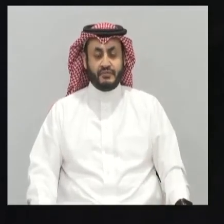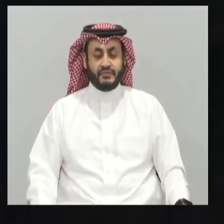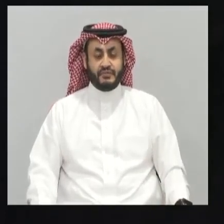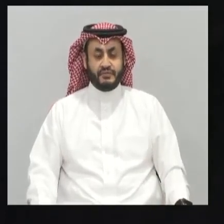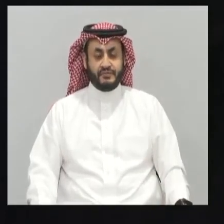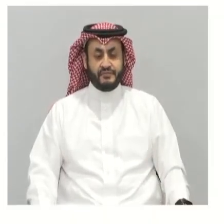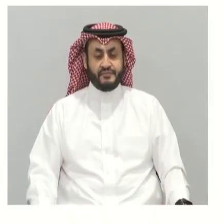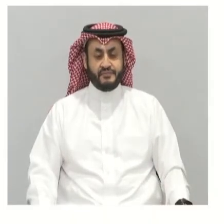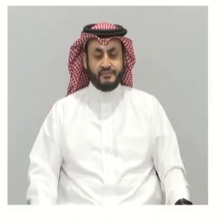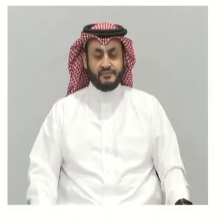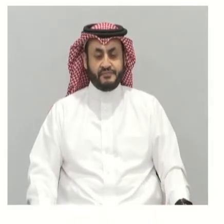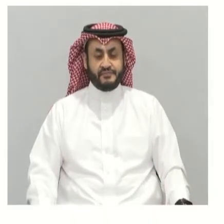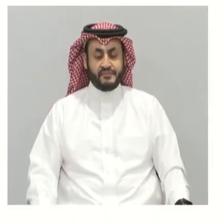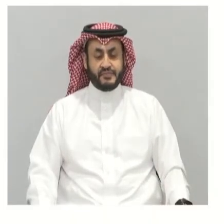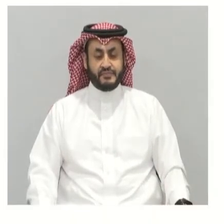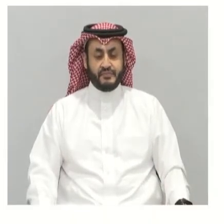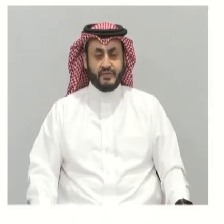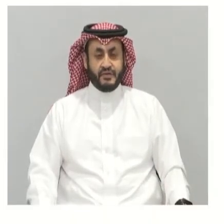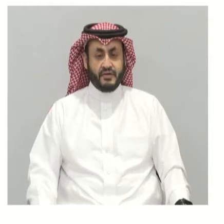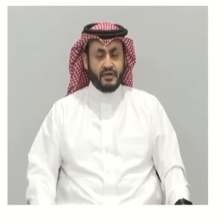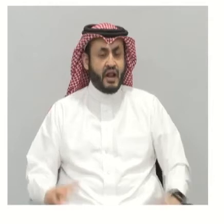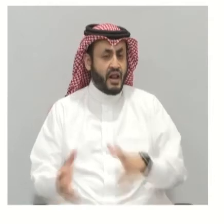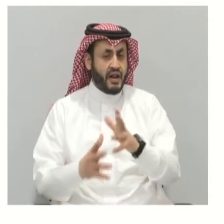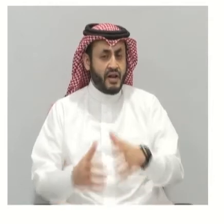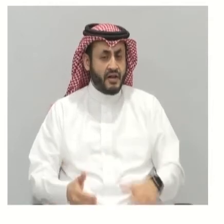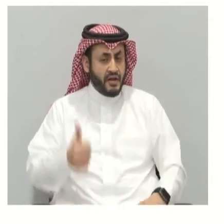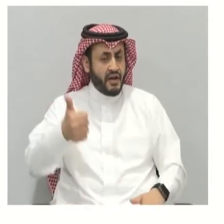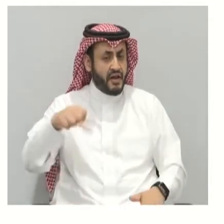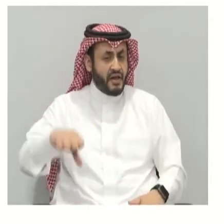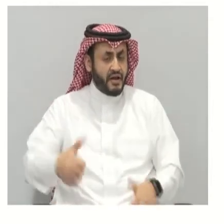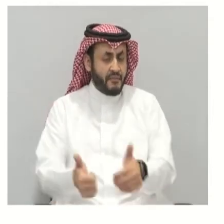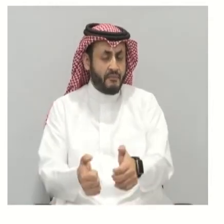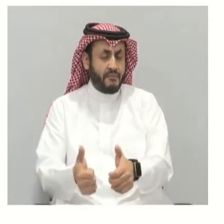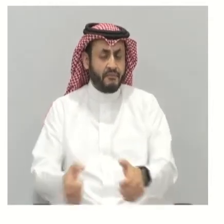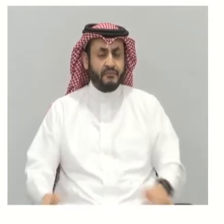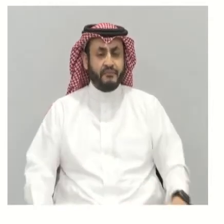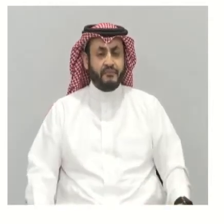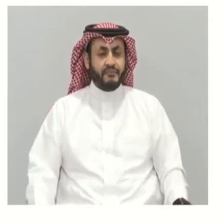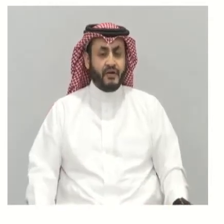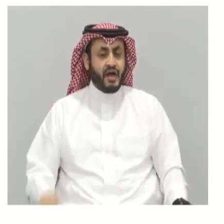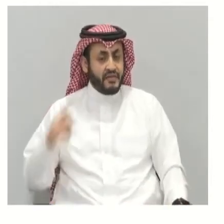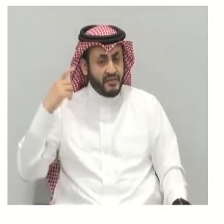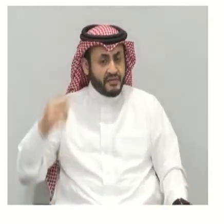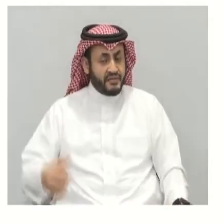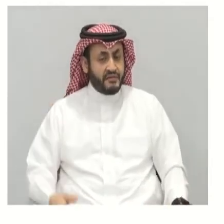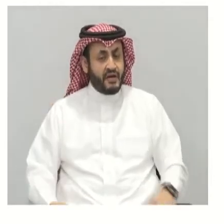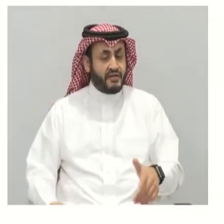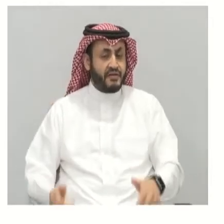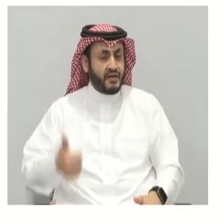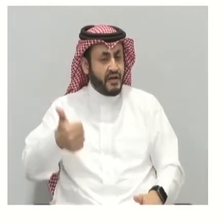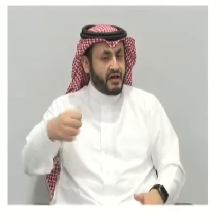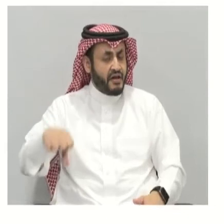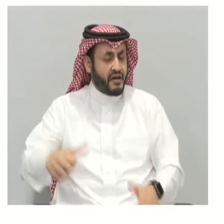So here, discuss the good and the bad things about video games. And do you think video games are good or bad?